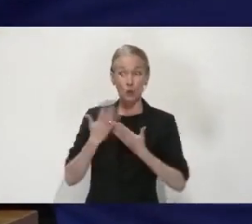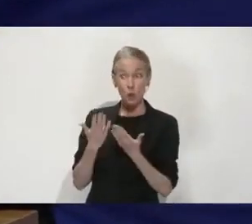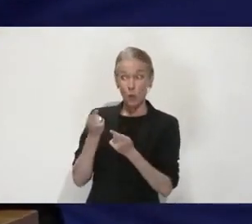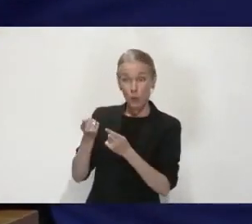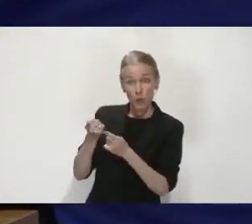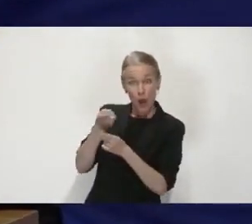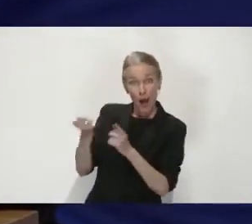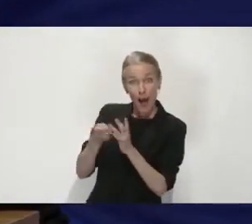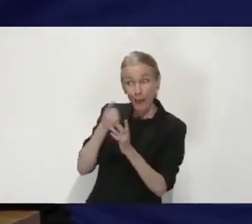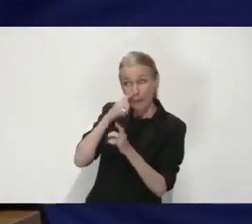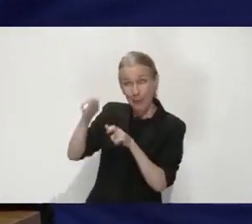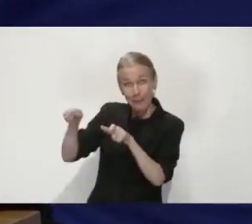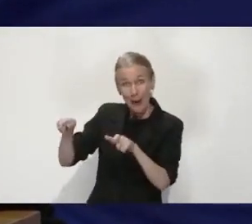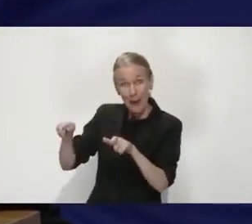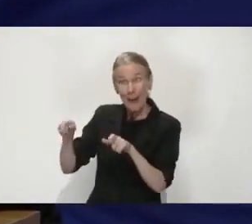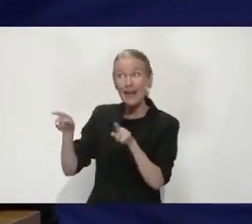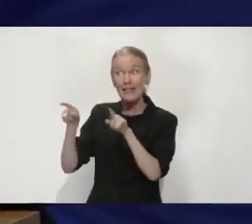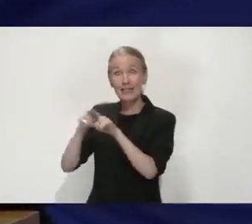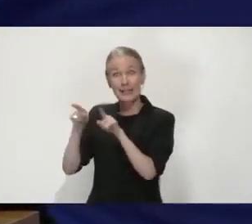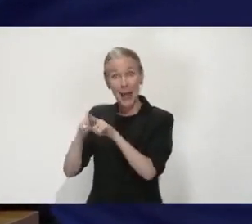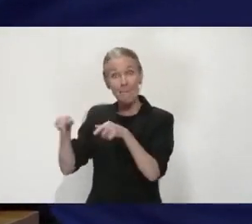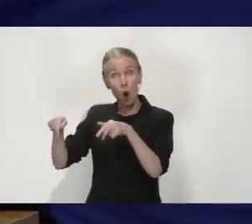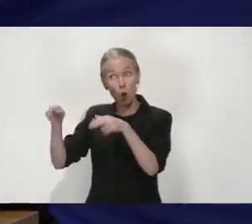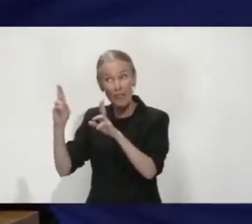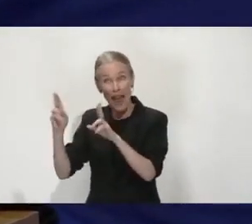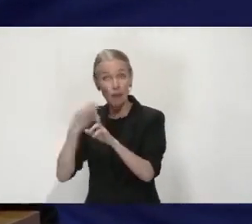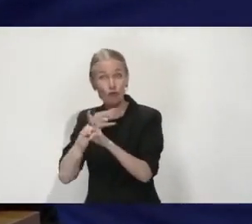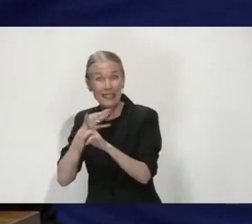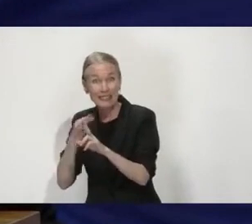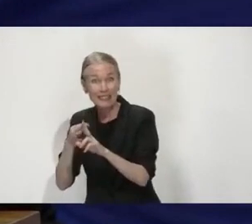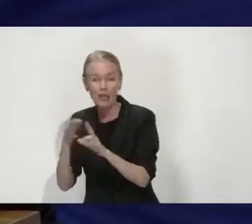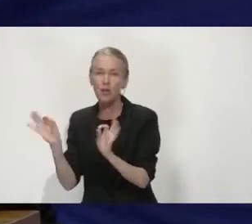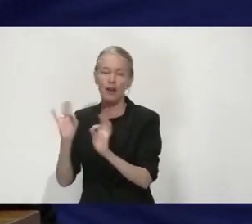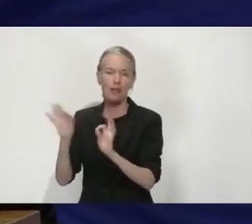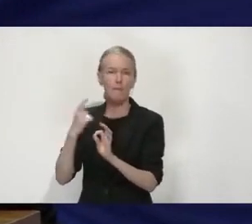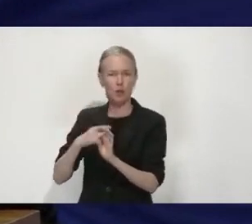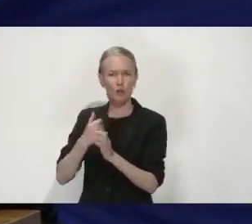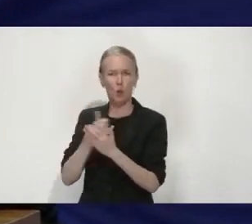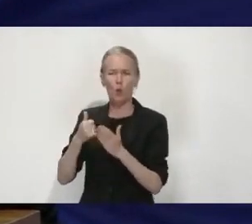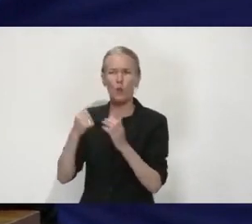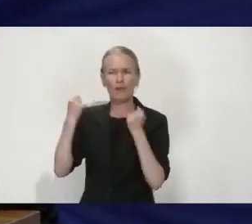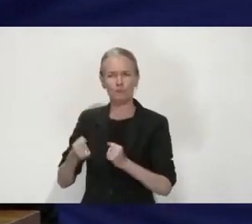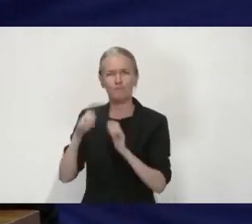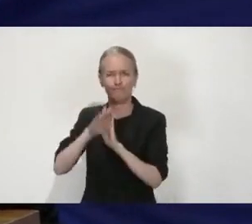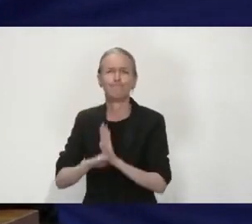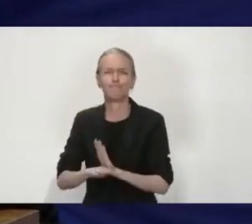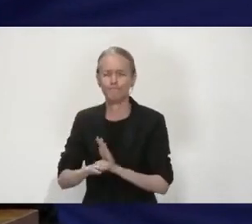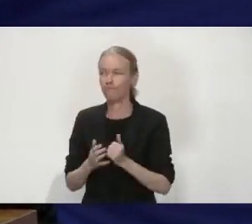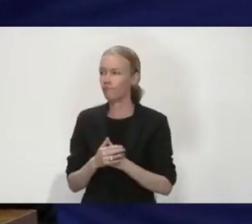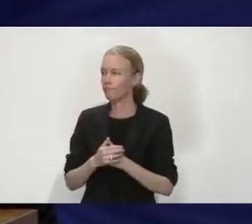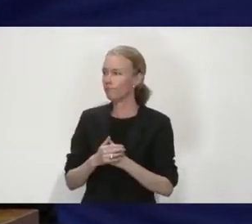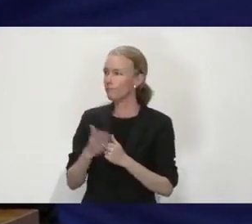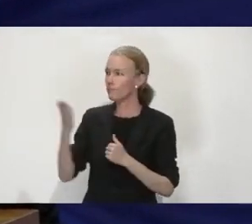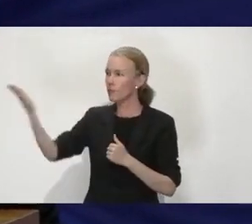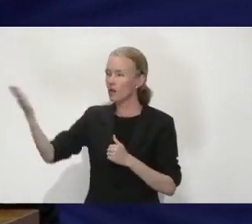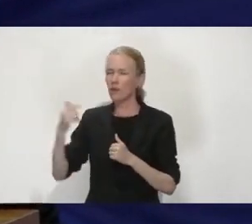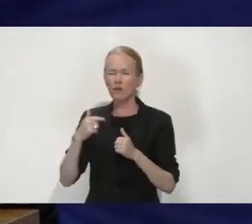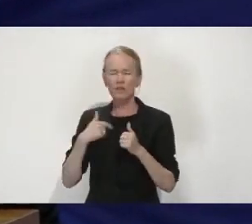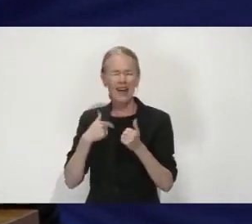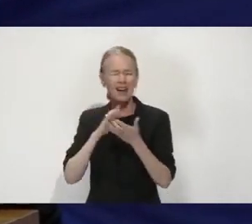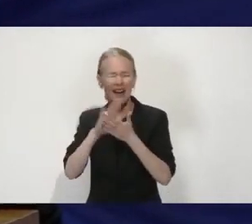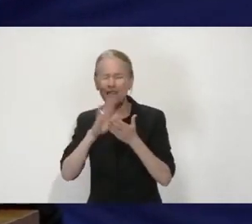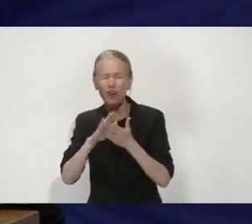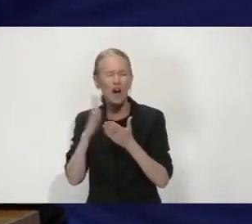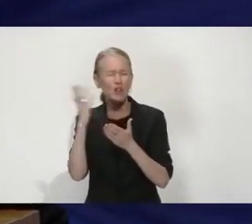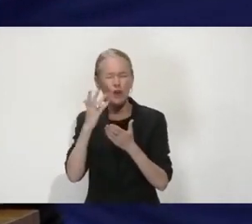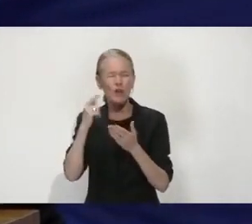the people that they're in a bubble with. Because that obviously, so the United States flight would have come into Auckland, so how would that person have